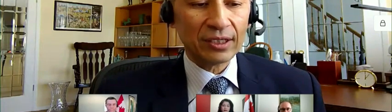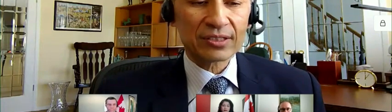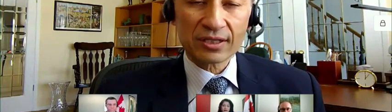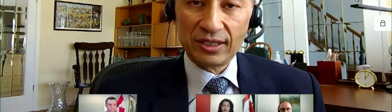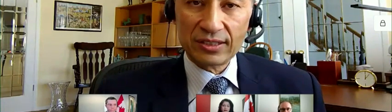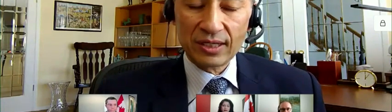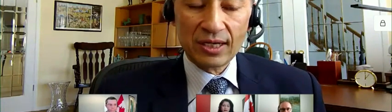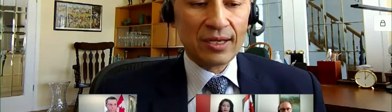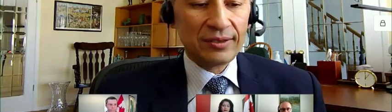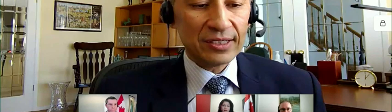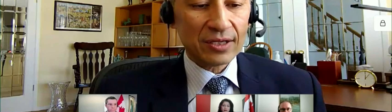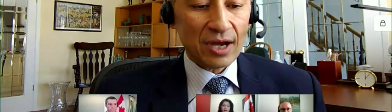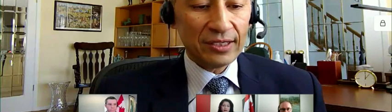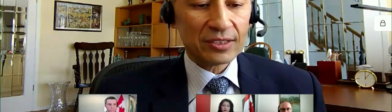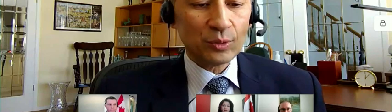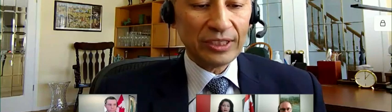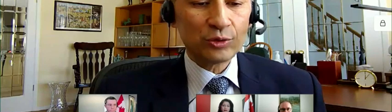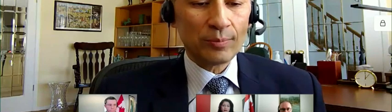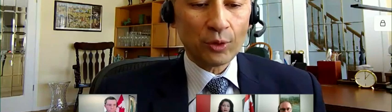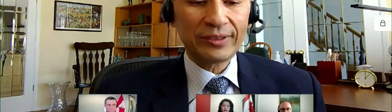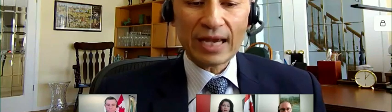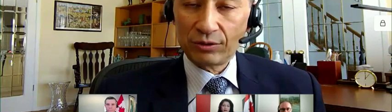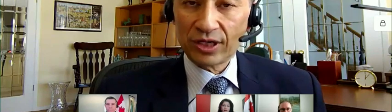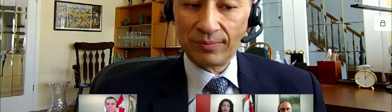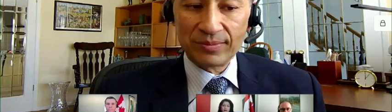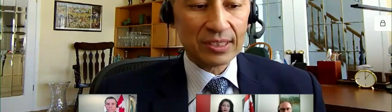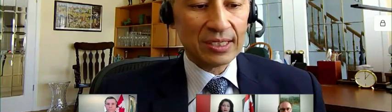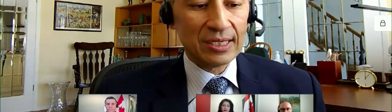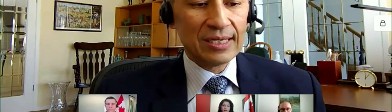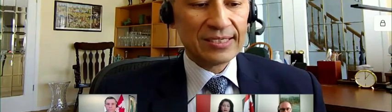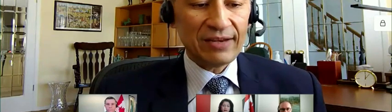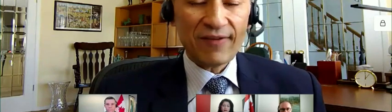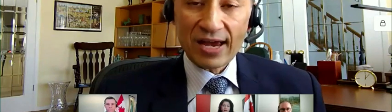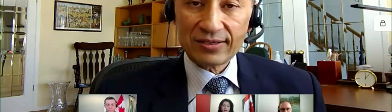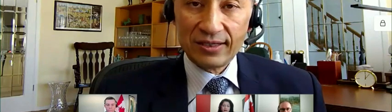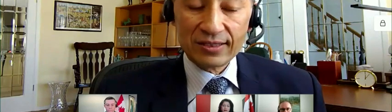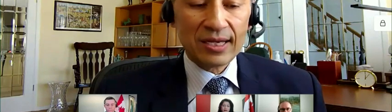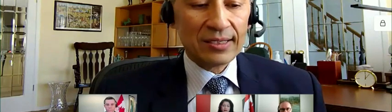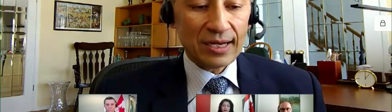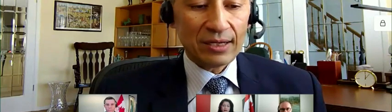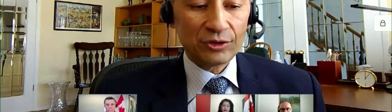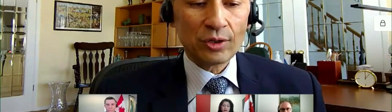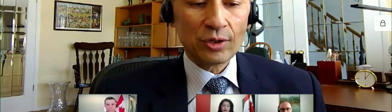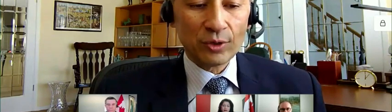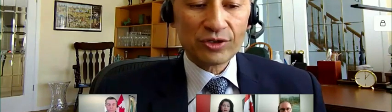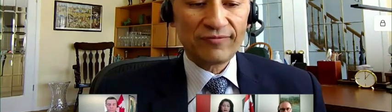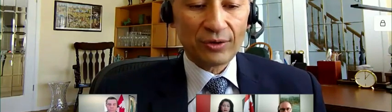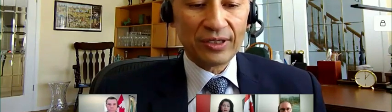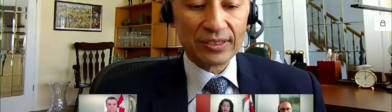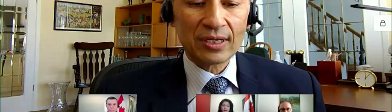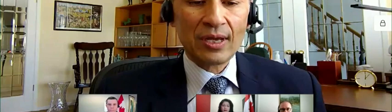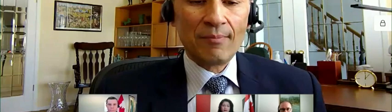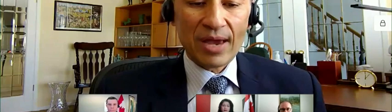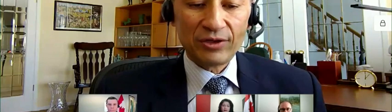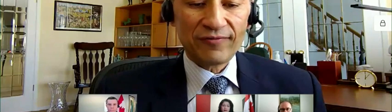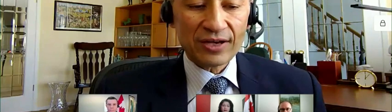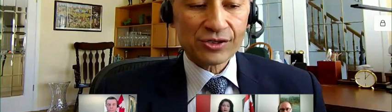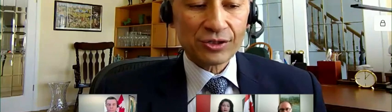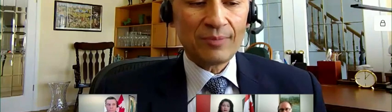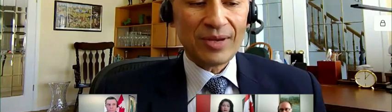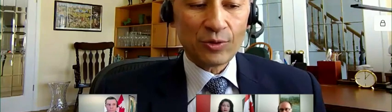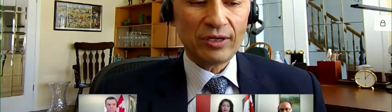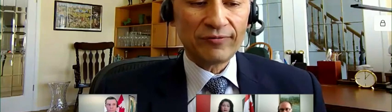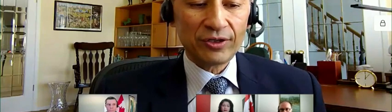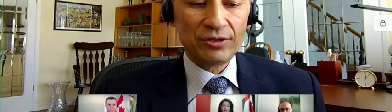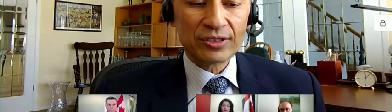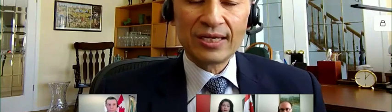lengthy clinical studies. This guidance will lead to important outcomes: safe vaccines tailored to emerging variants,